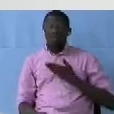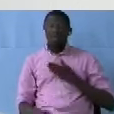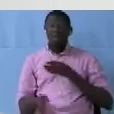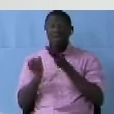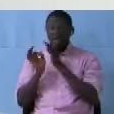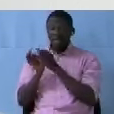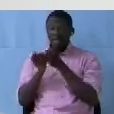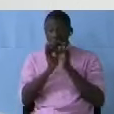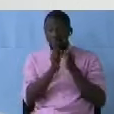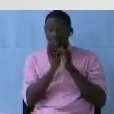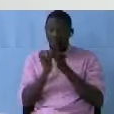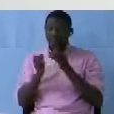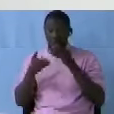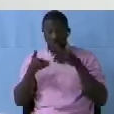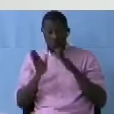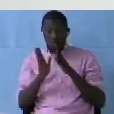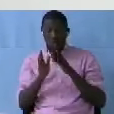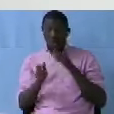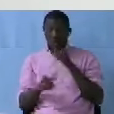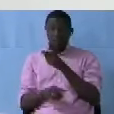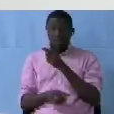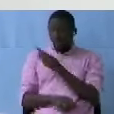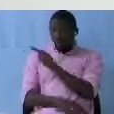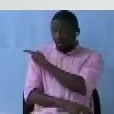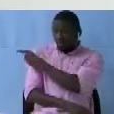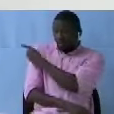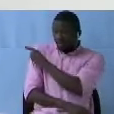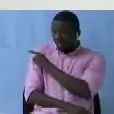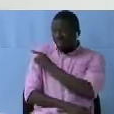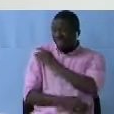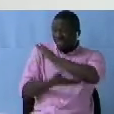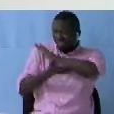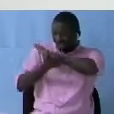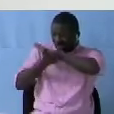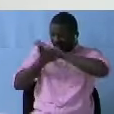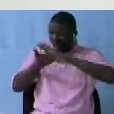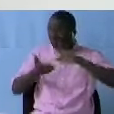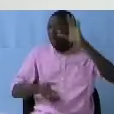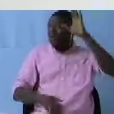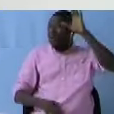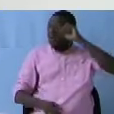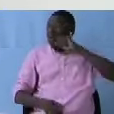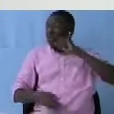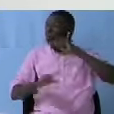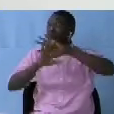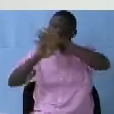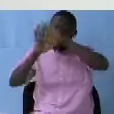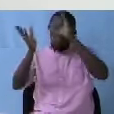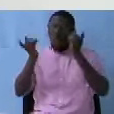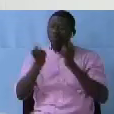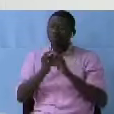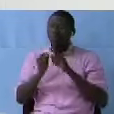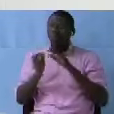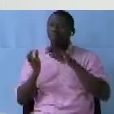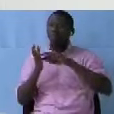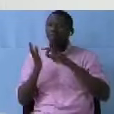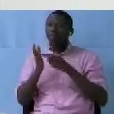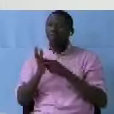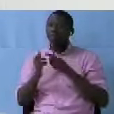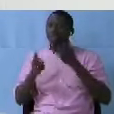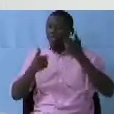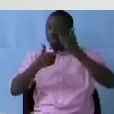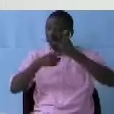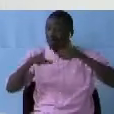manner that the patient in clearly understand what is involved, in a language he or she